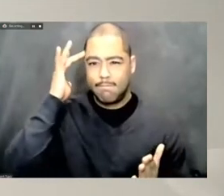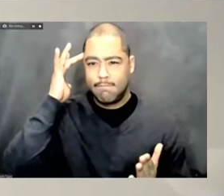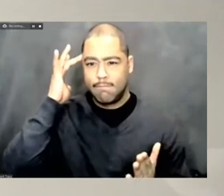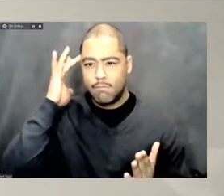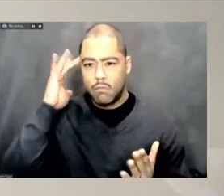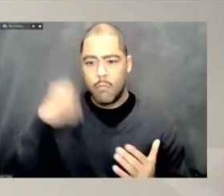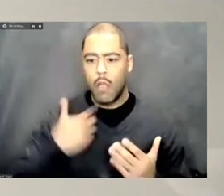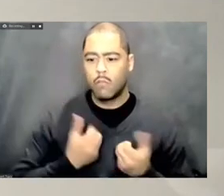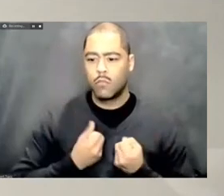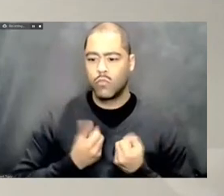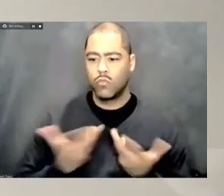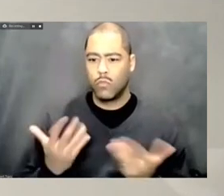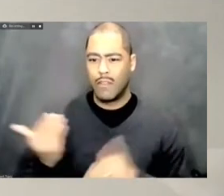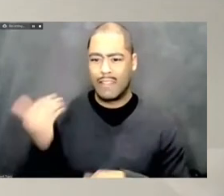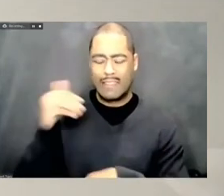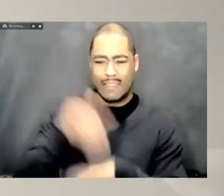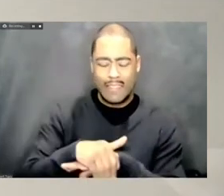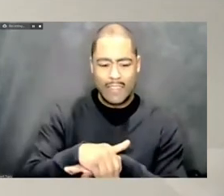Now,